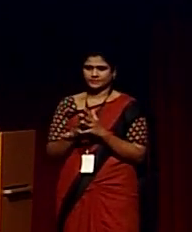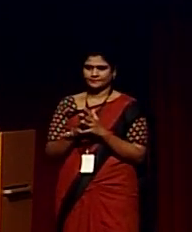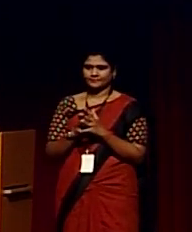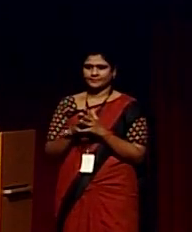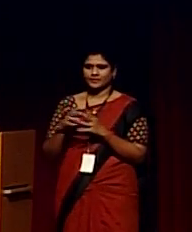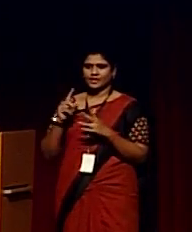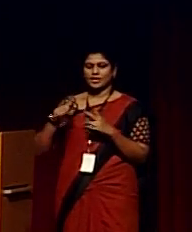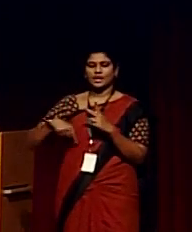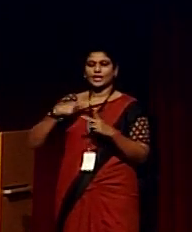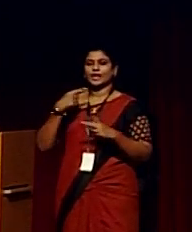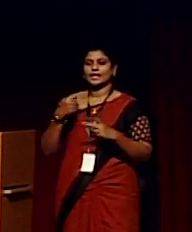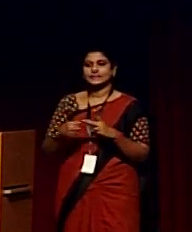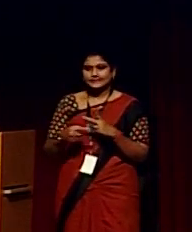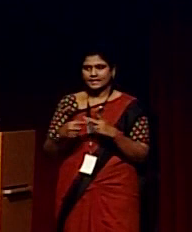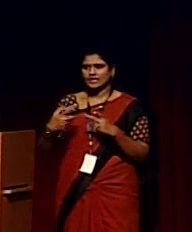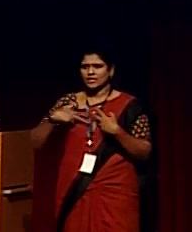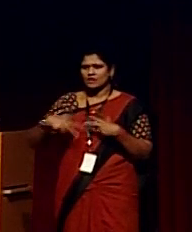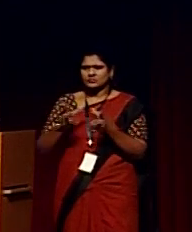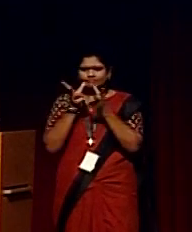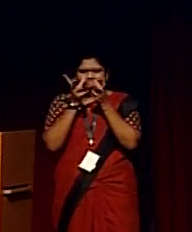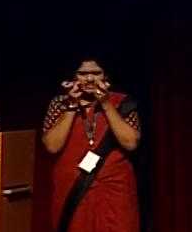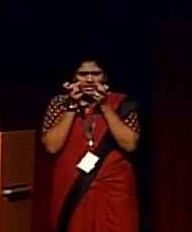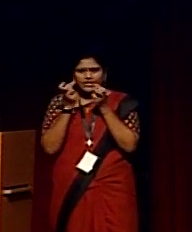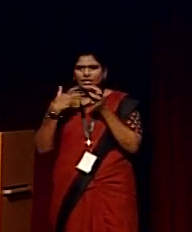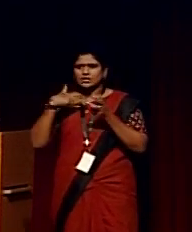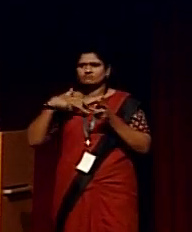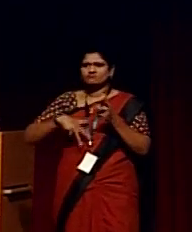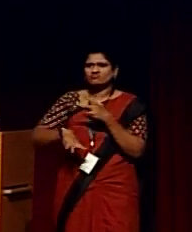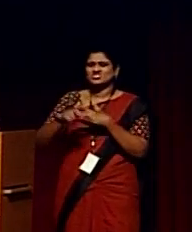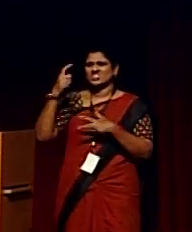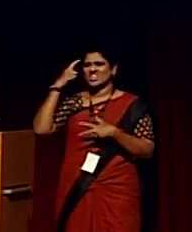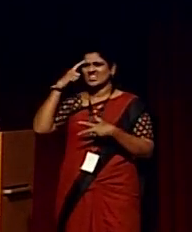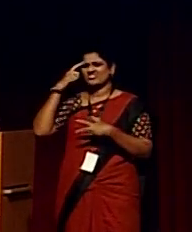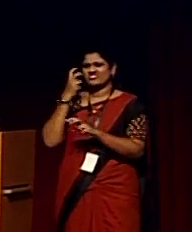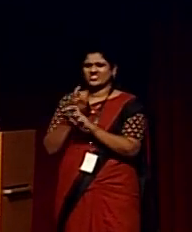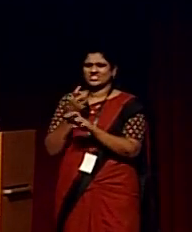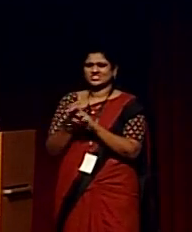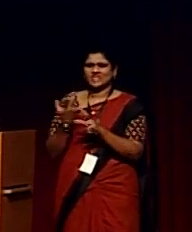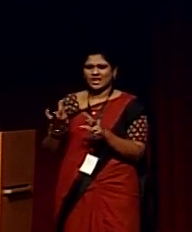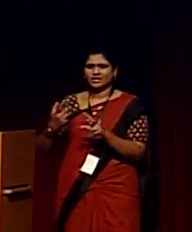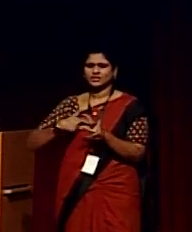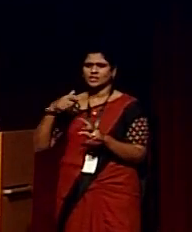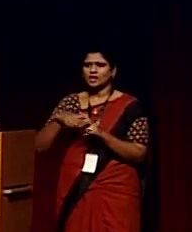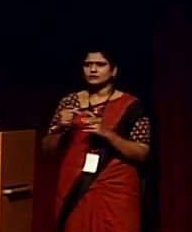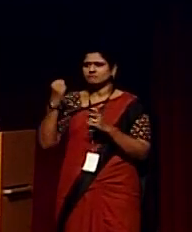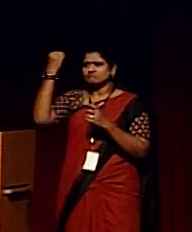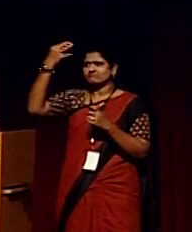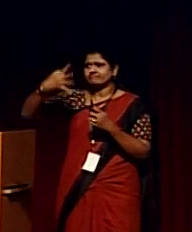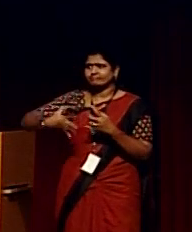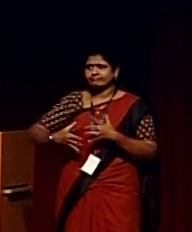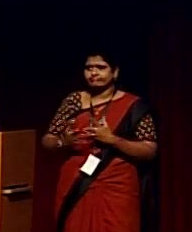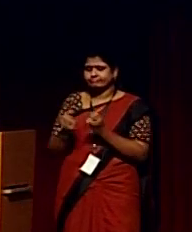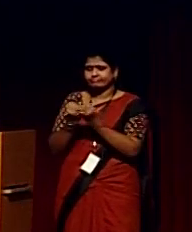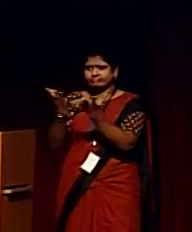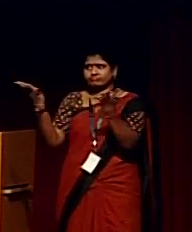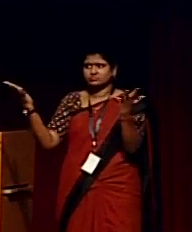capture it by just a lookup table. STEM, by their very nature, scientific languages are infinite. We're constantly coming up